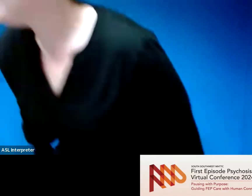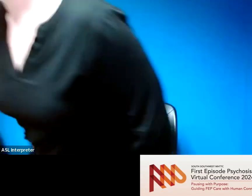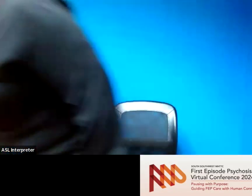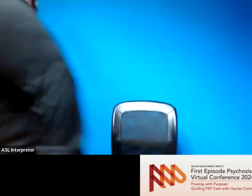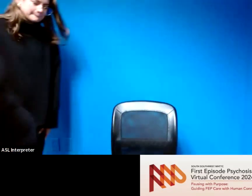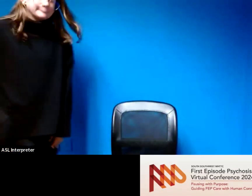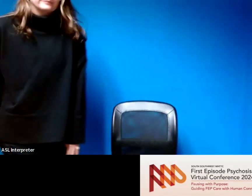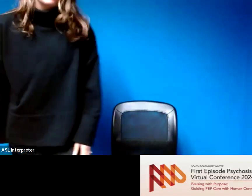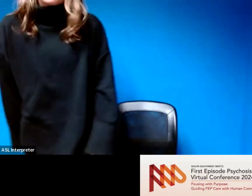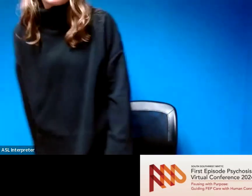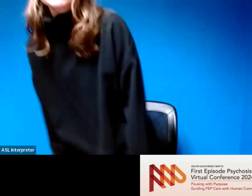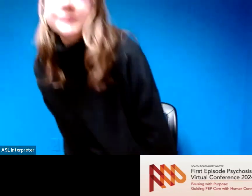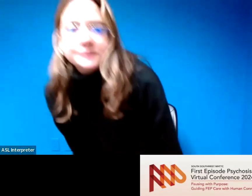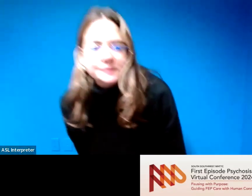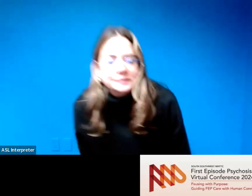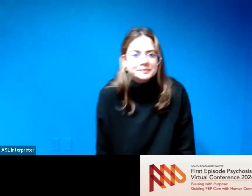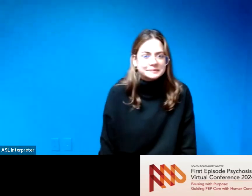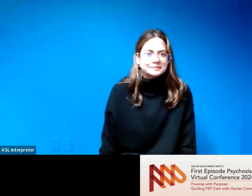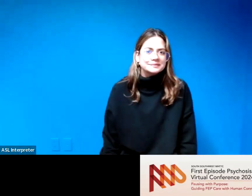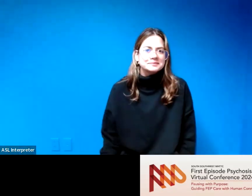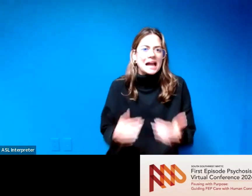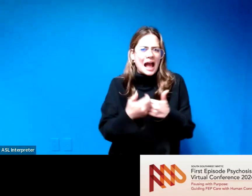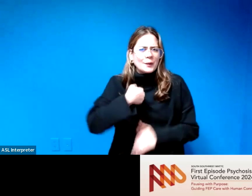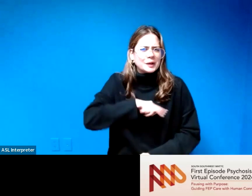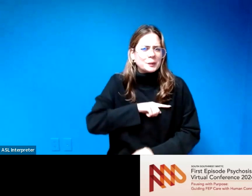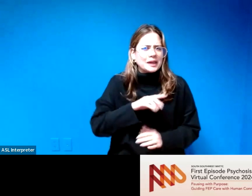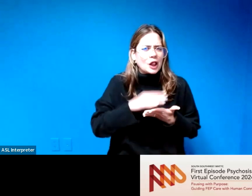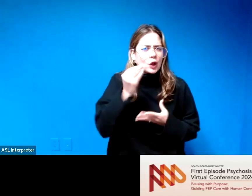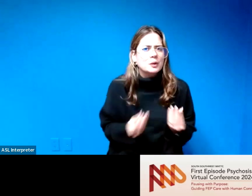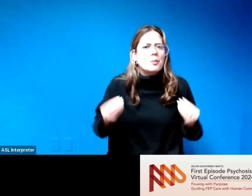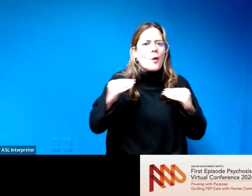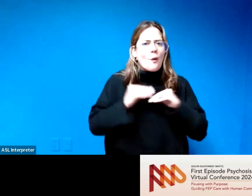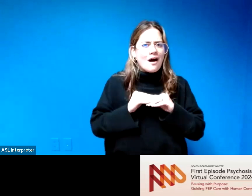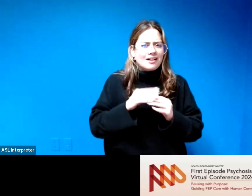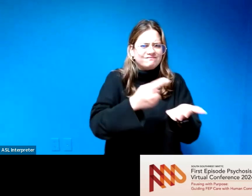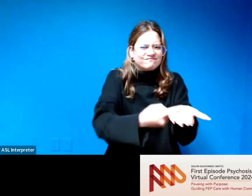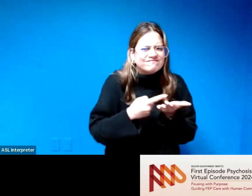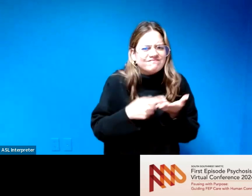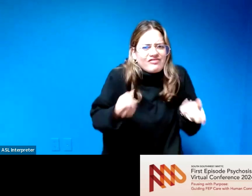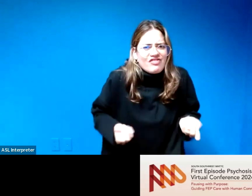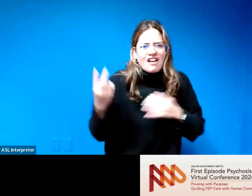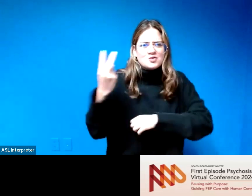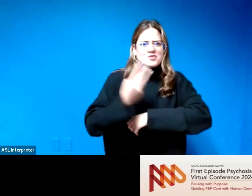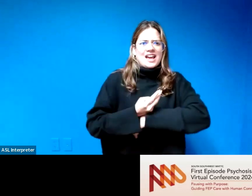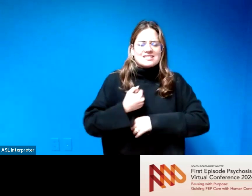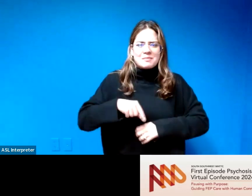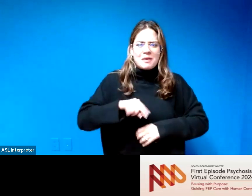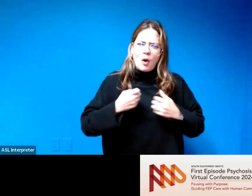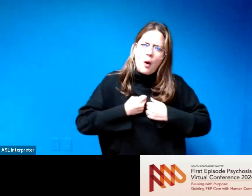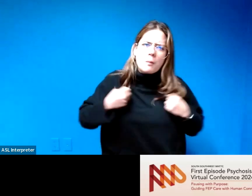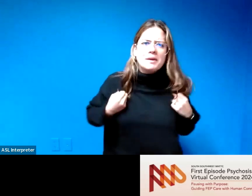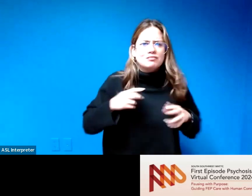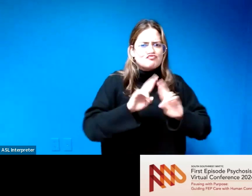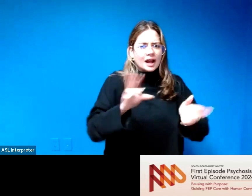Yeah, and how better can we learn? We've talked a lot over these past 2 days about being open to